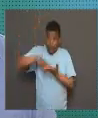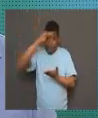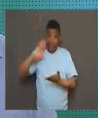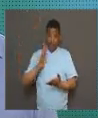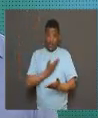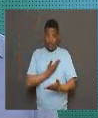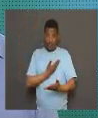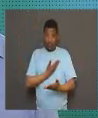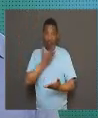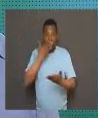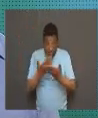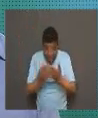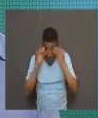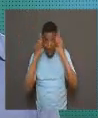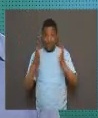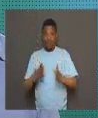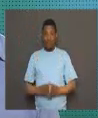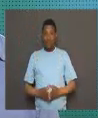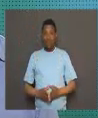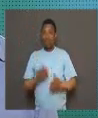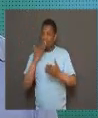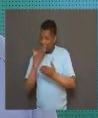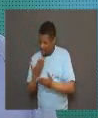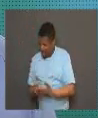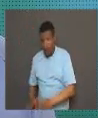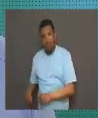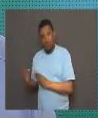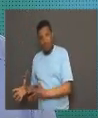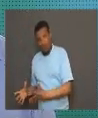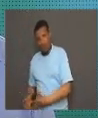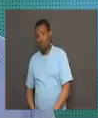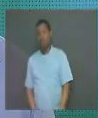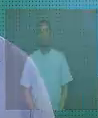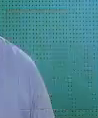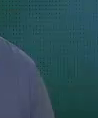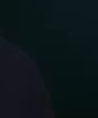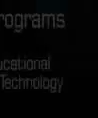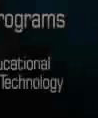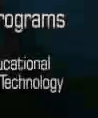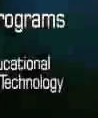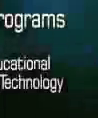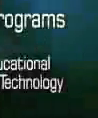Until next lesson. Thank you, teacher. Thank you, students.